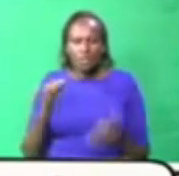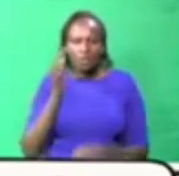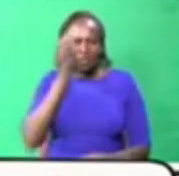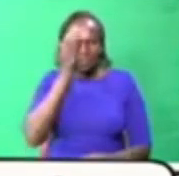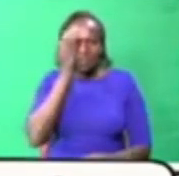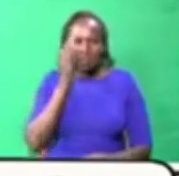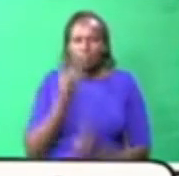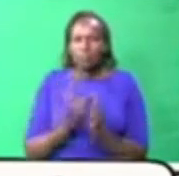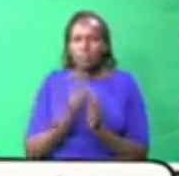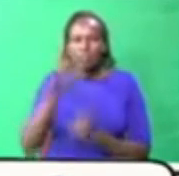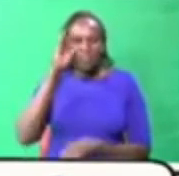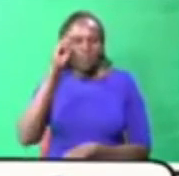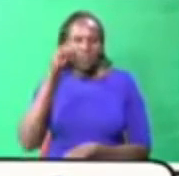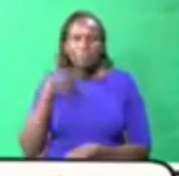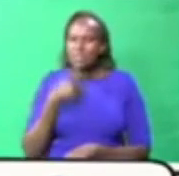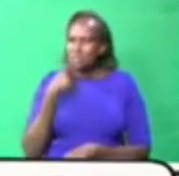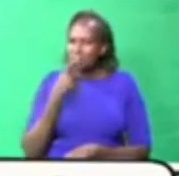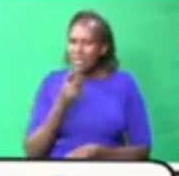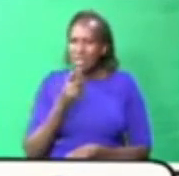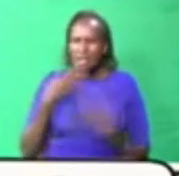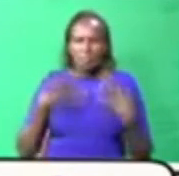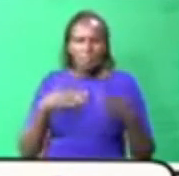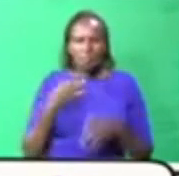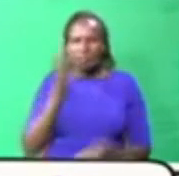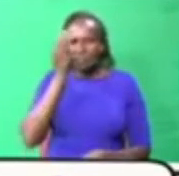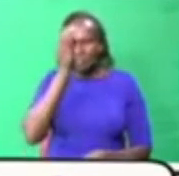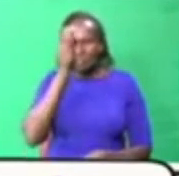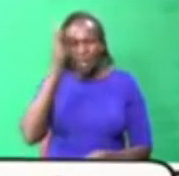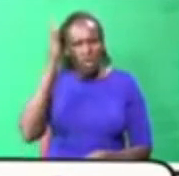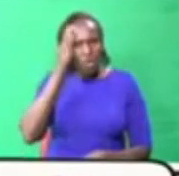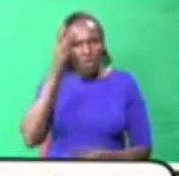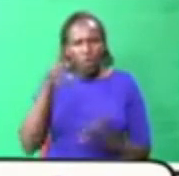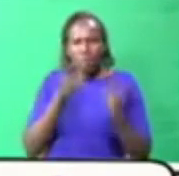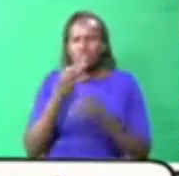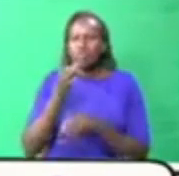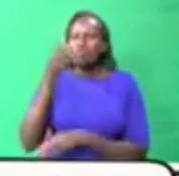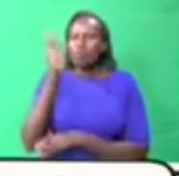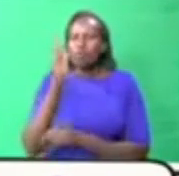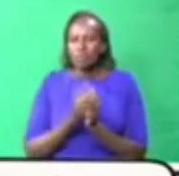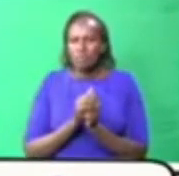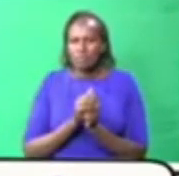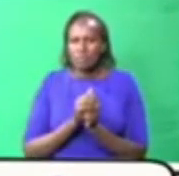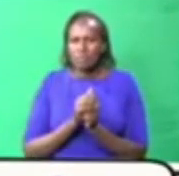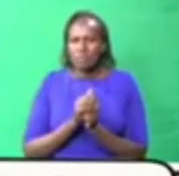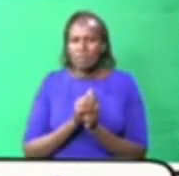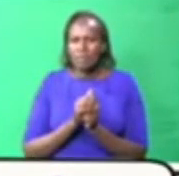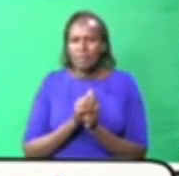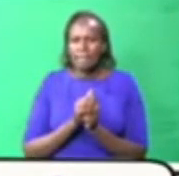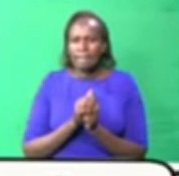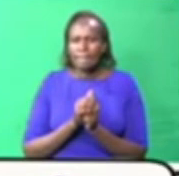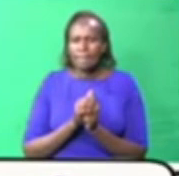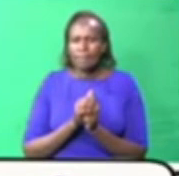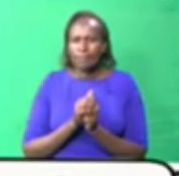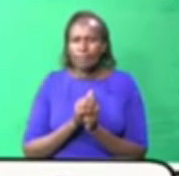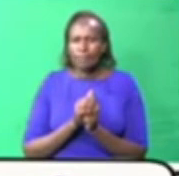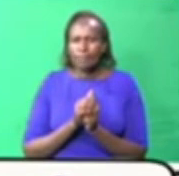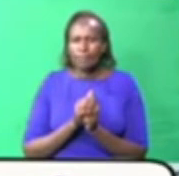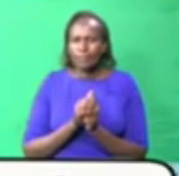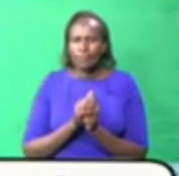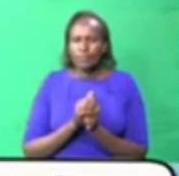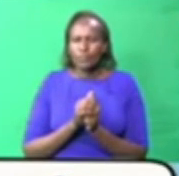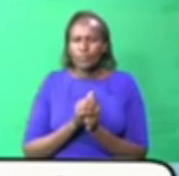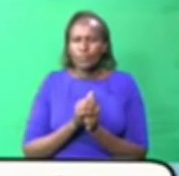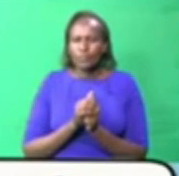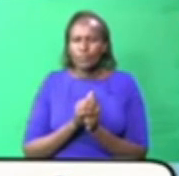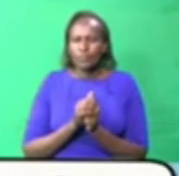Musa. Bila sema kwamba wana wa Israeli walijua njia za Mungu. Wana wa Israeli, this was the Bible says,